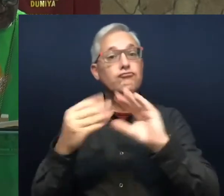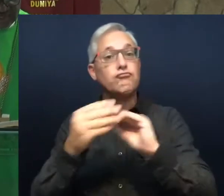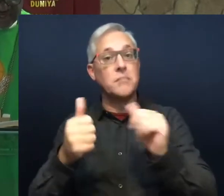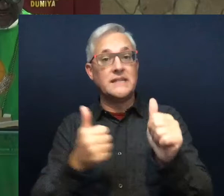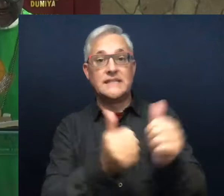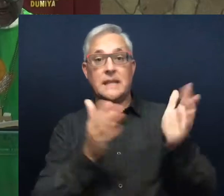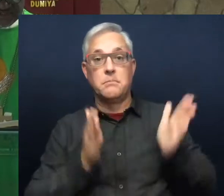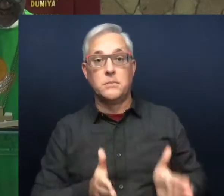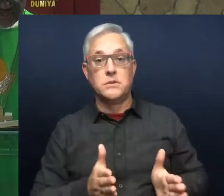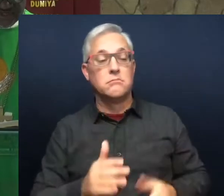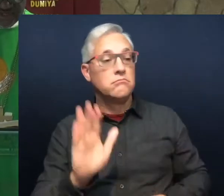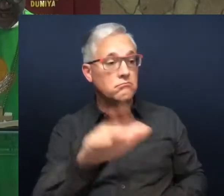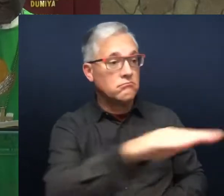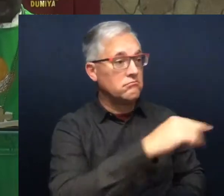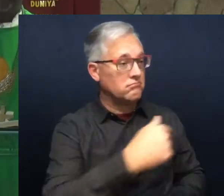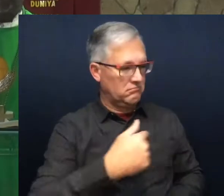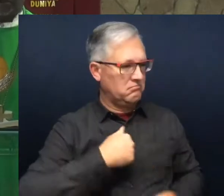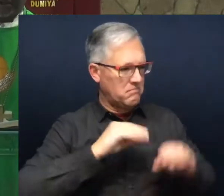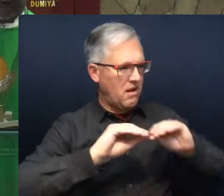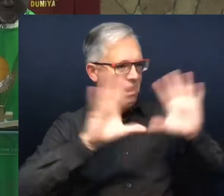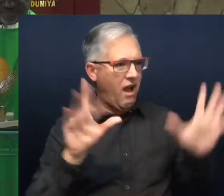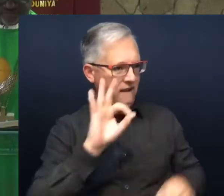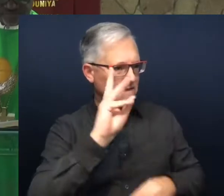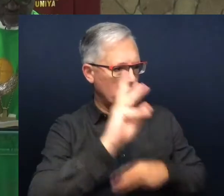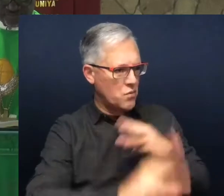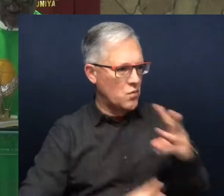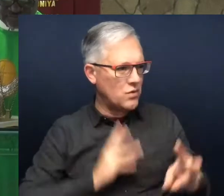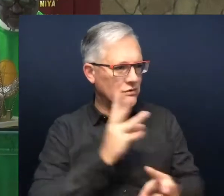disciples that he is the light of the world.